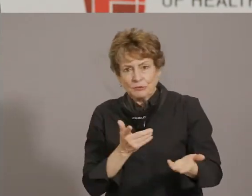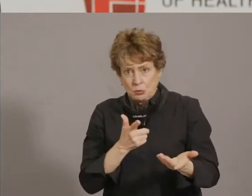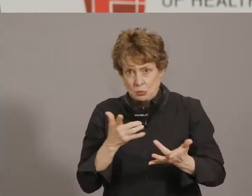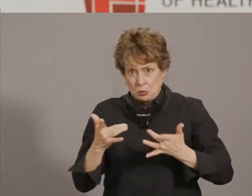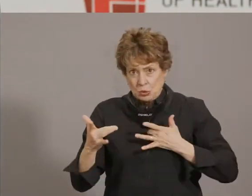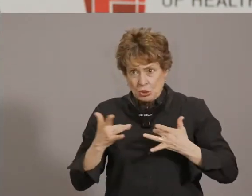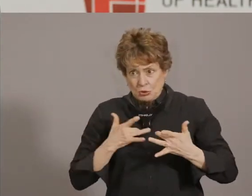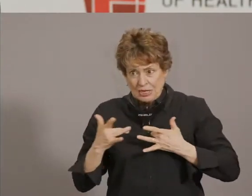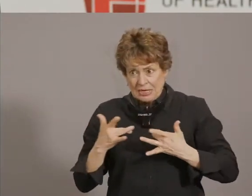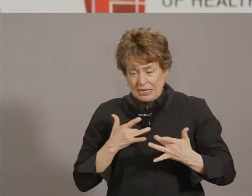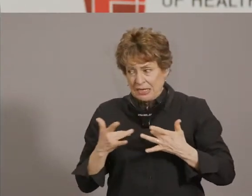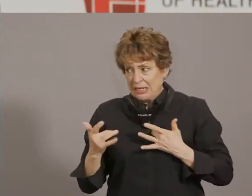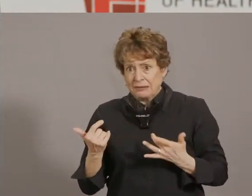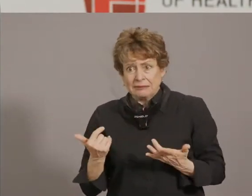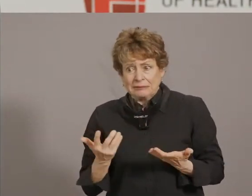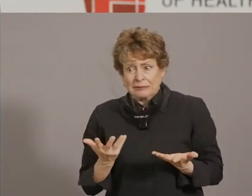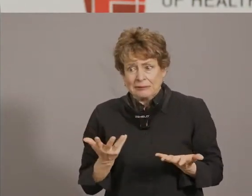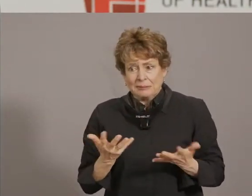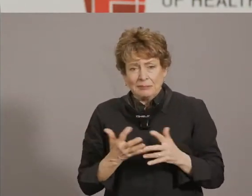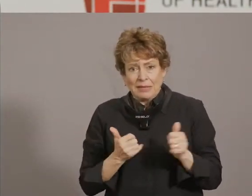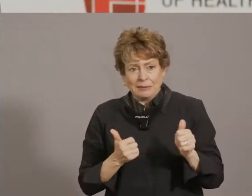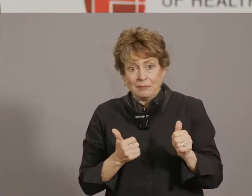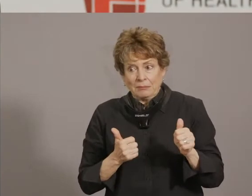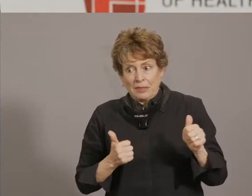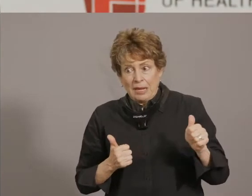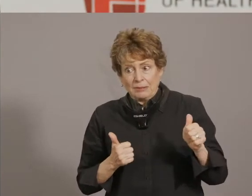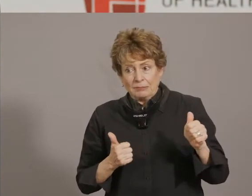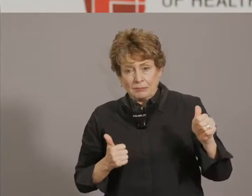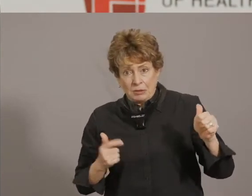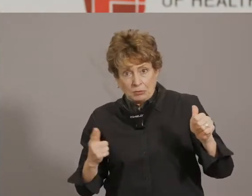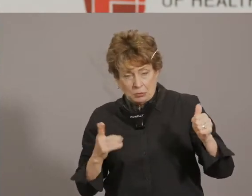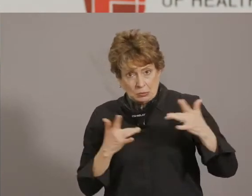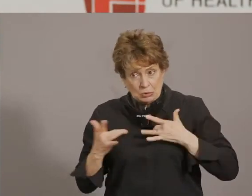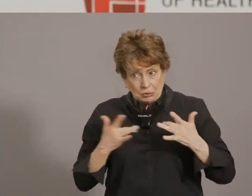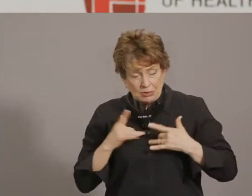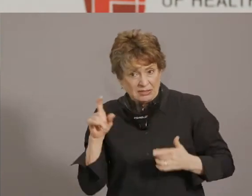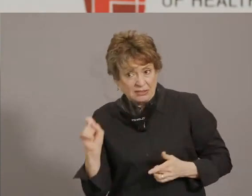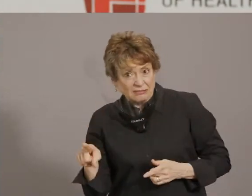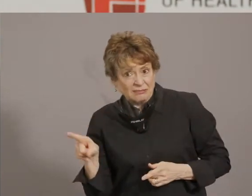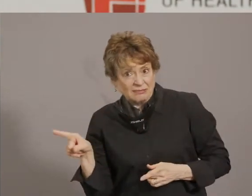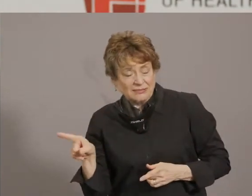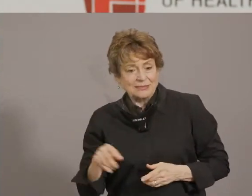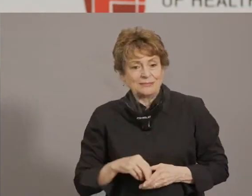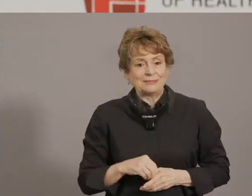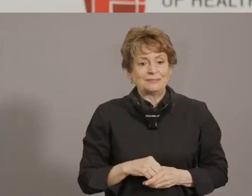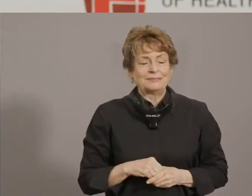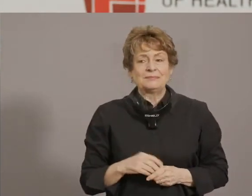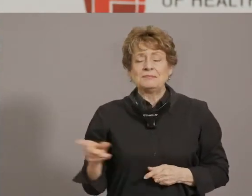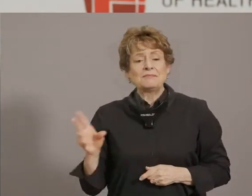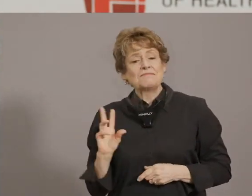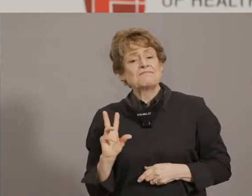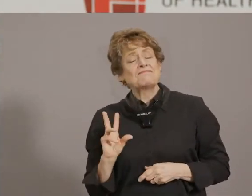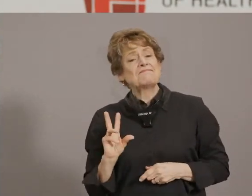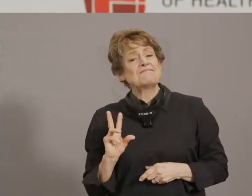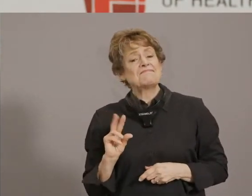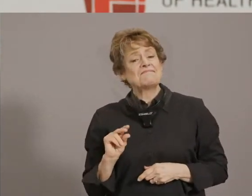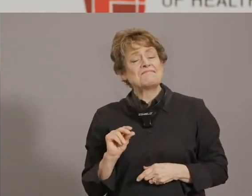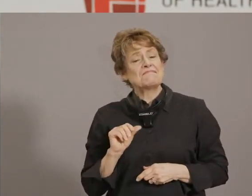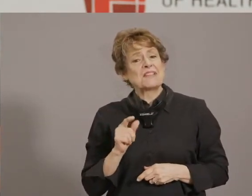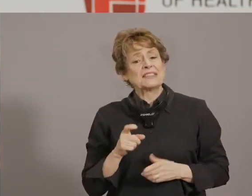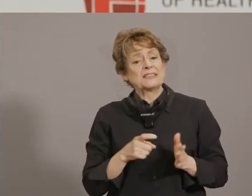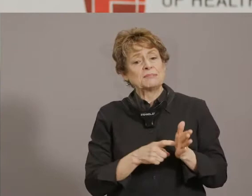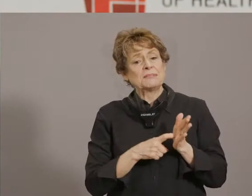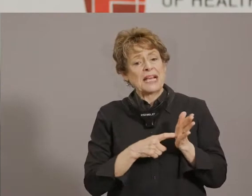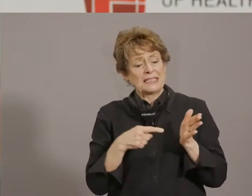it does set us back, but does that worry you? I think we've got really good demand, and so I